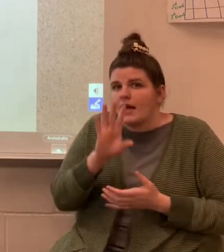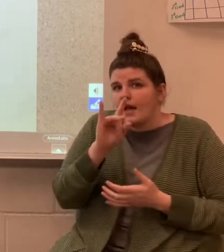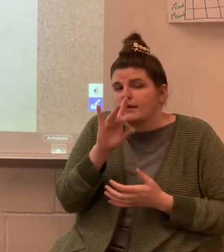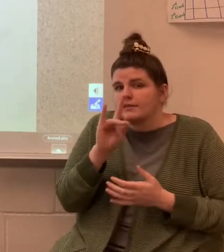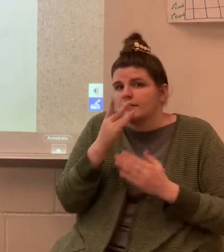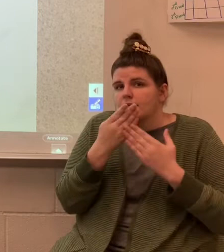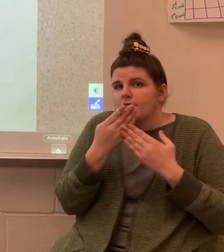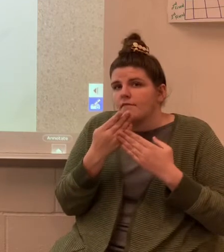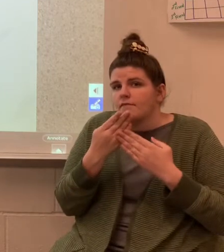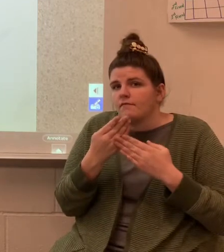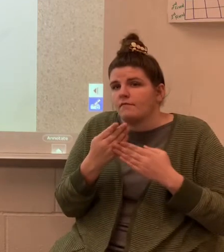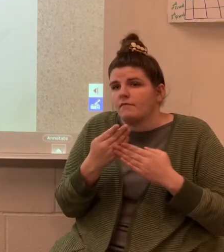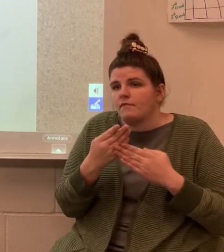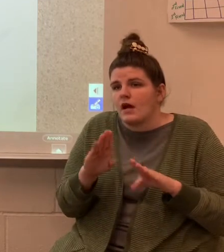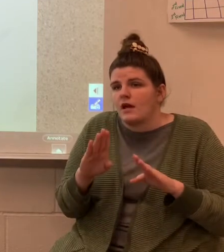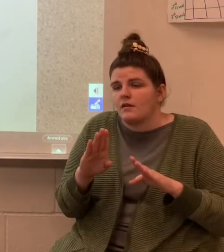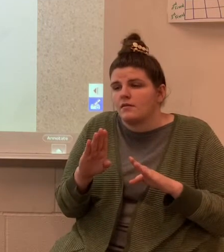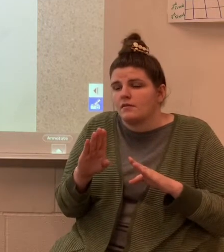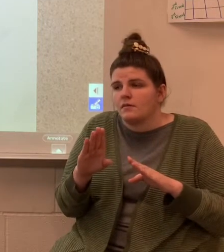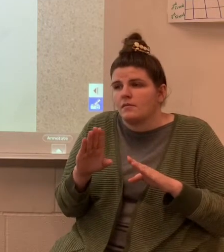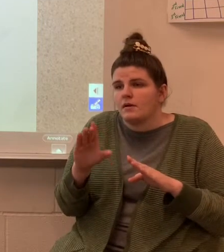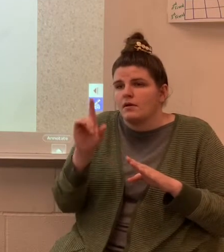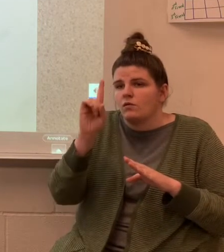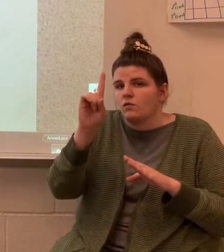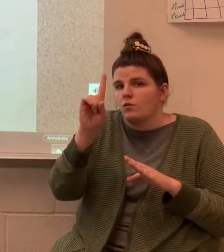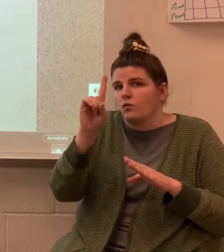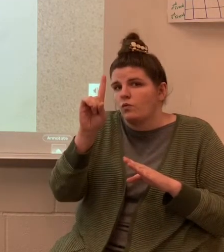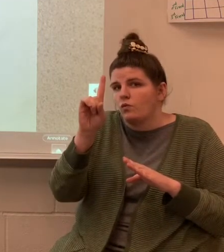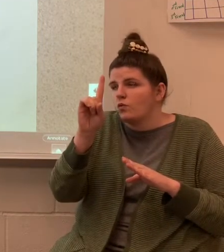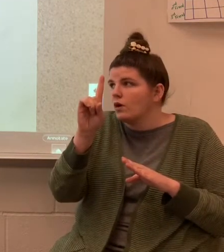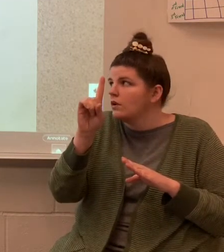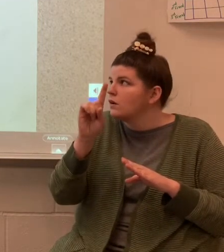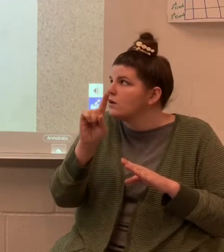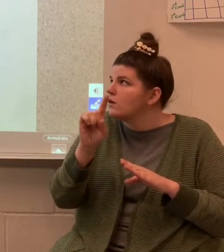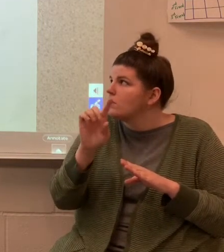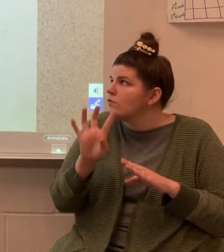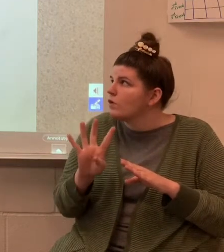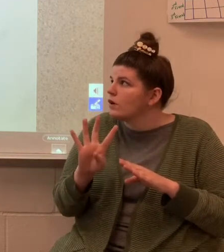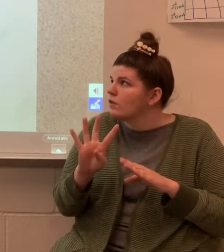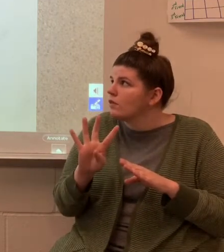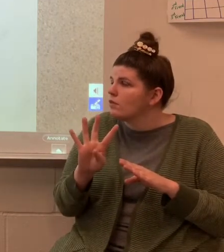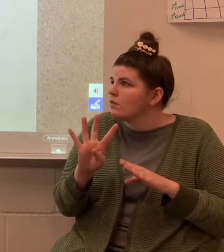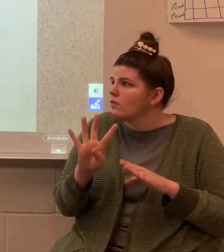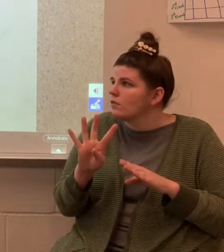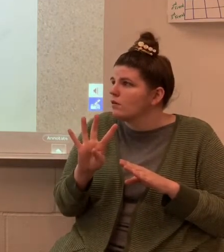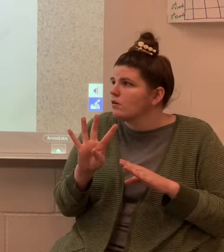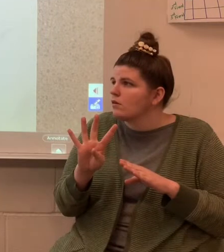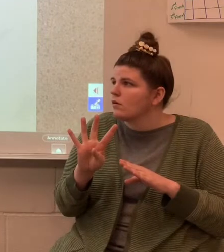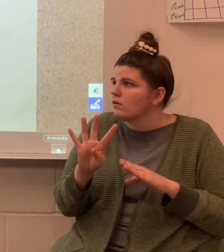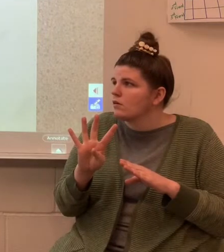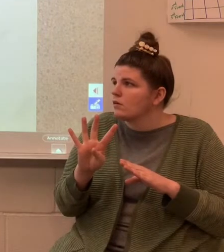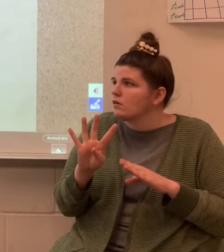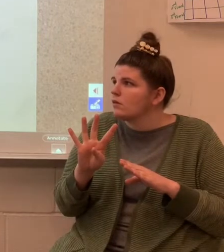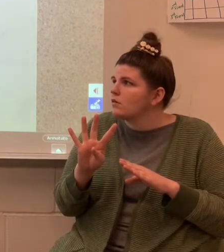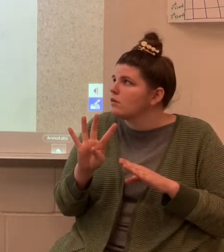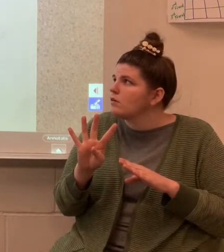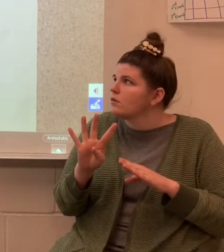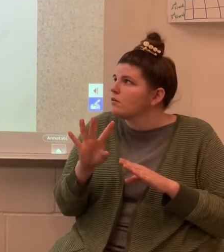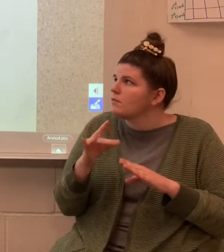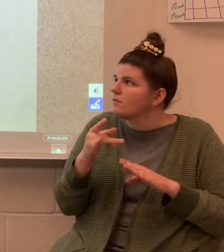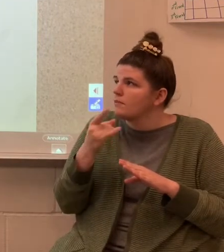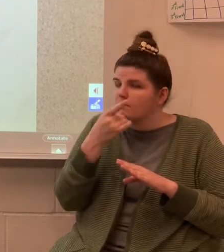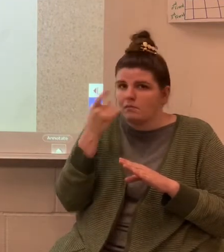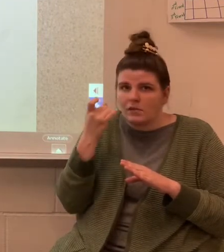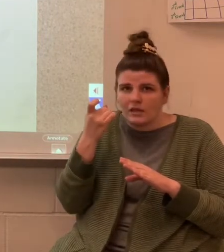18 and I divide it by 1/4. Yes. Okay, because here we would